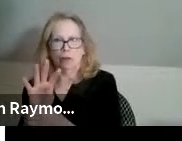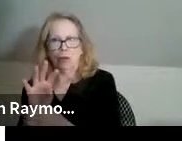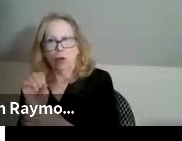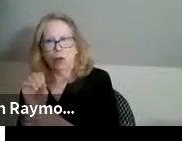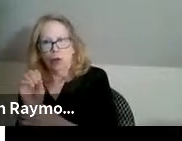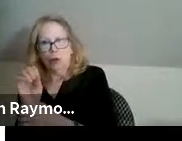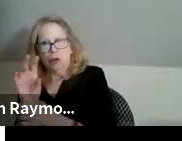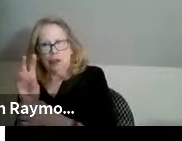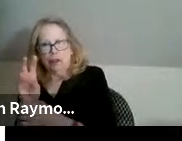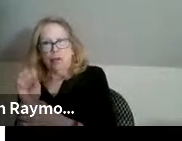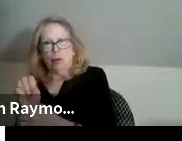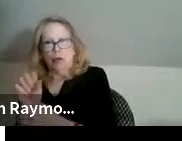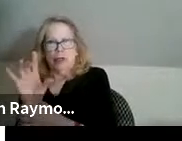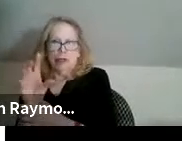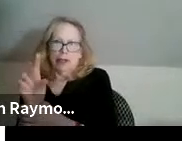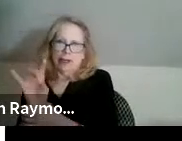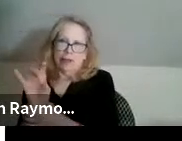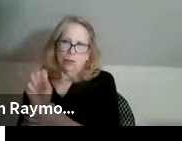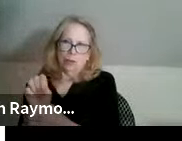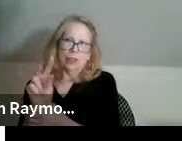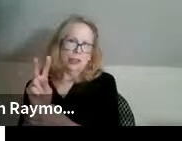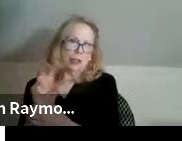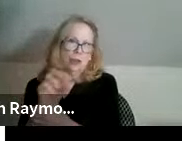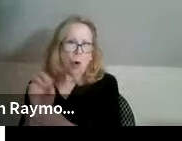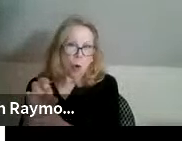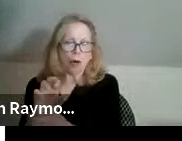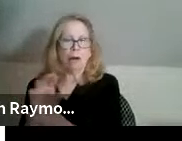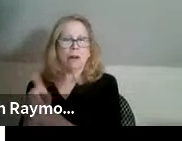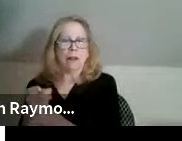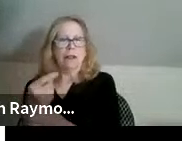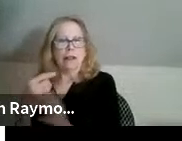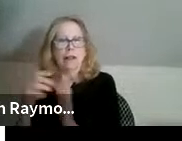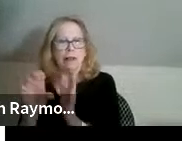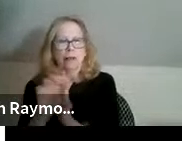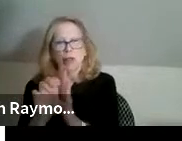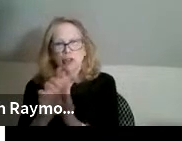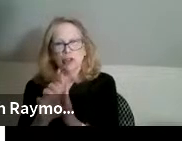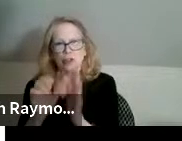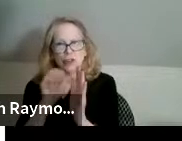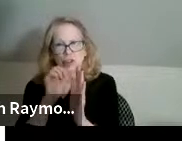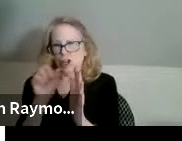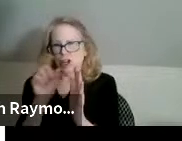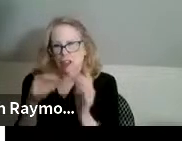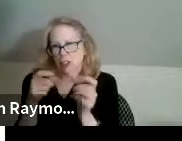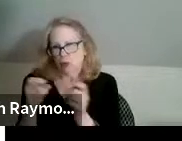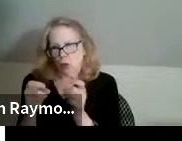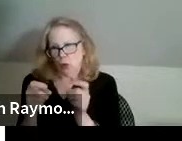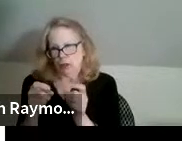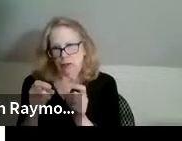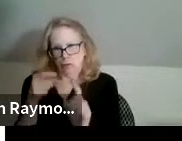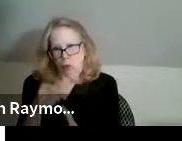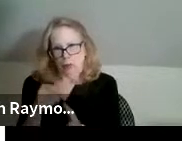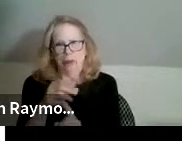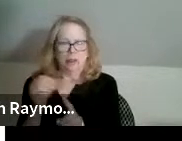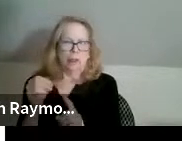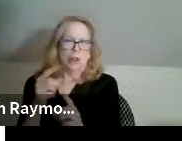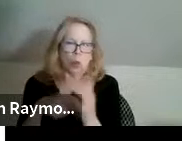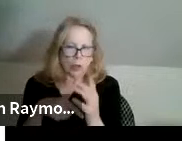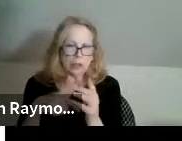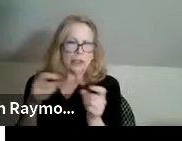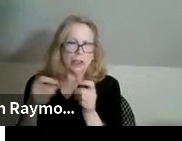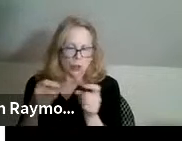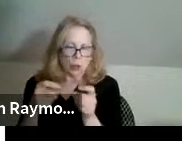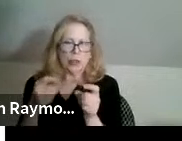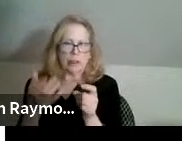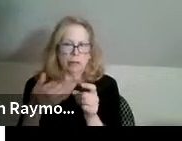They're illustrative only. The illustrations are not the controlling factor here. What is the controlling factor is the language